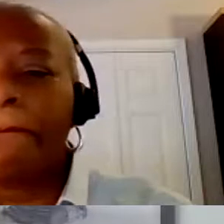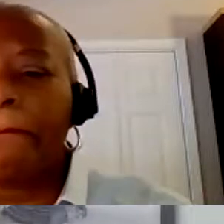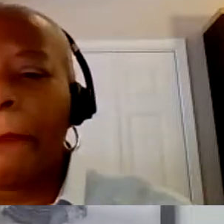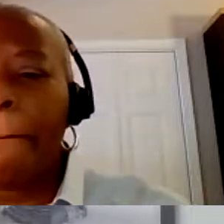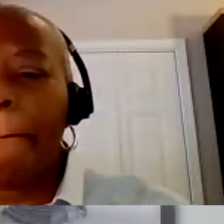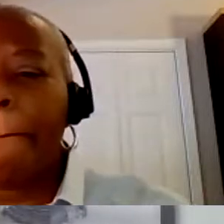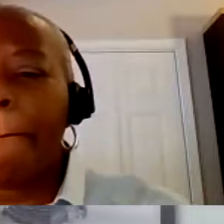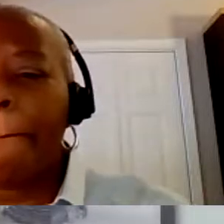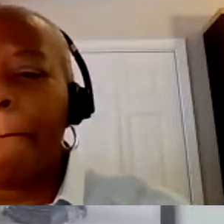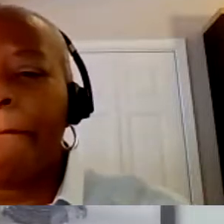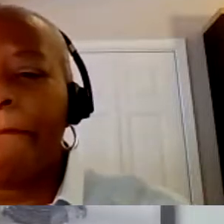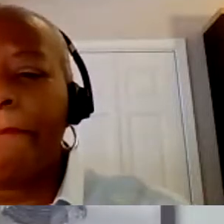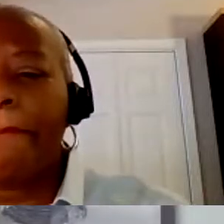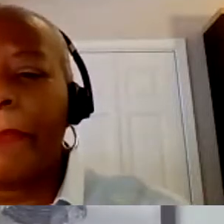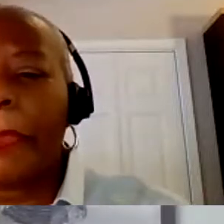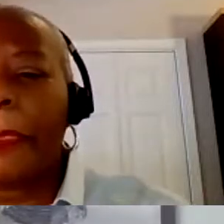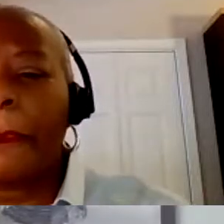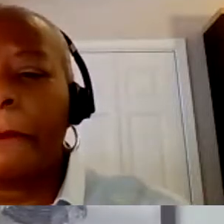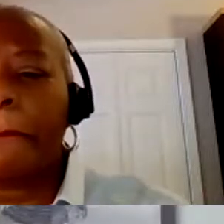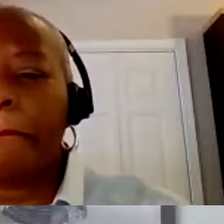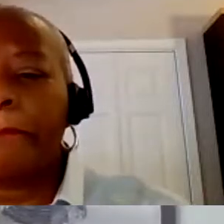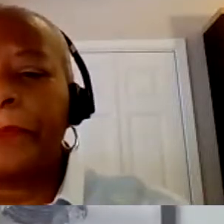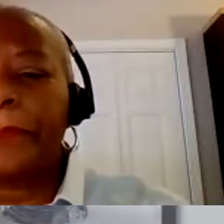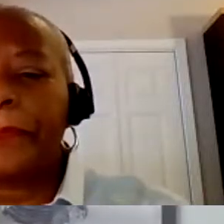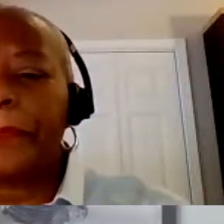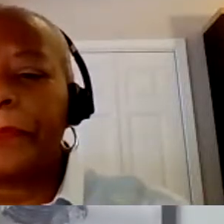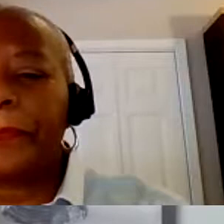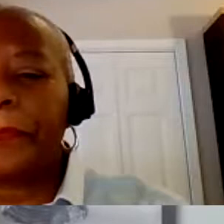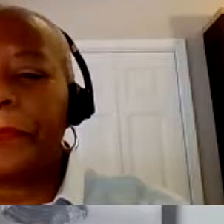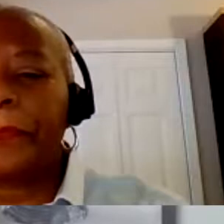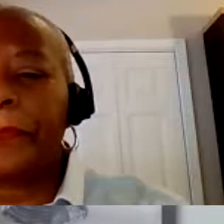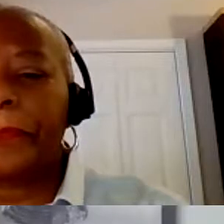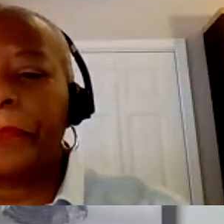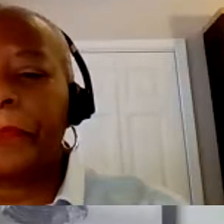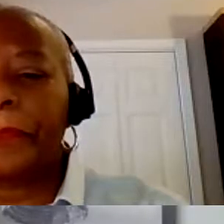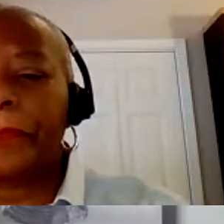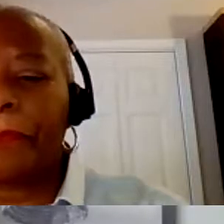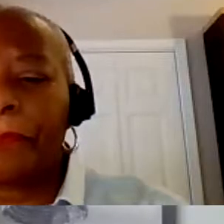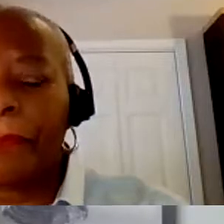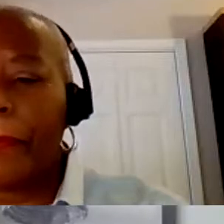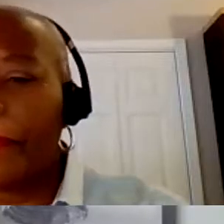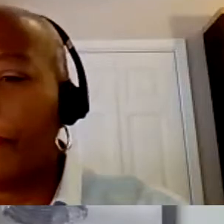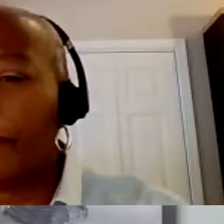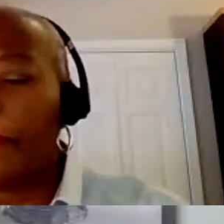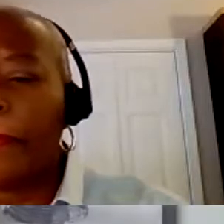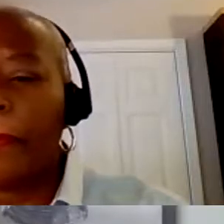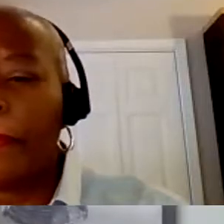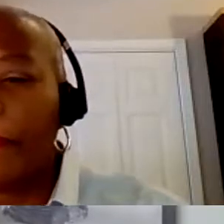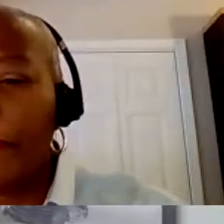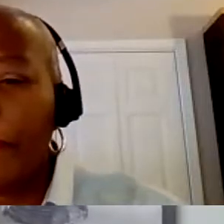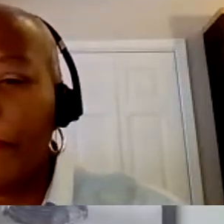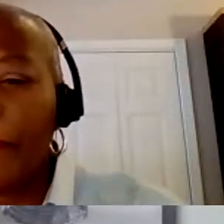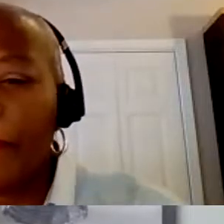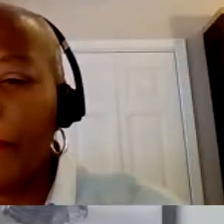Yeah, not at this time. We will be interested to know what they are doing, and so we can see how best we can collaborate